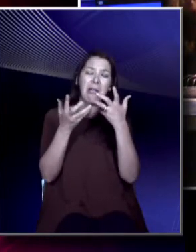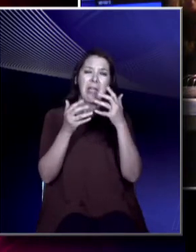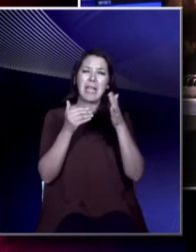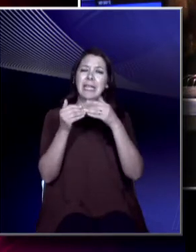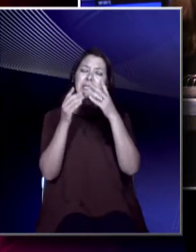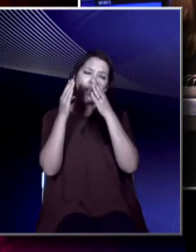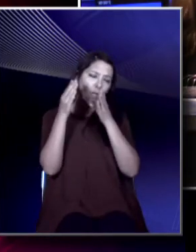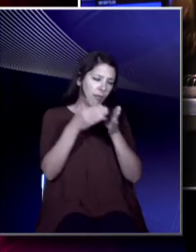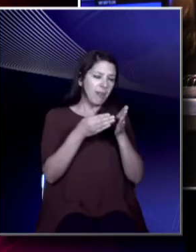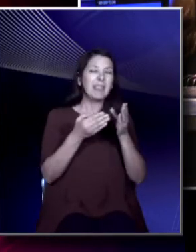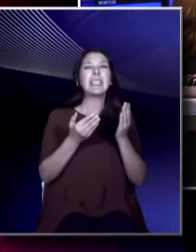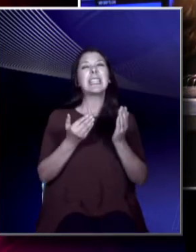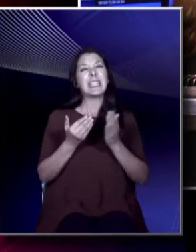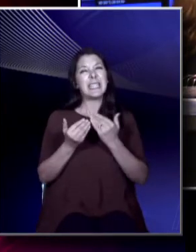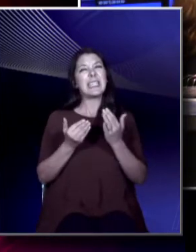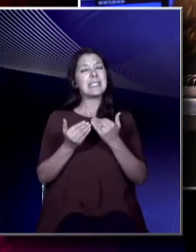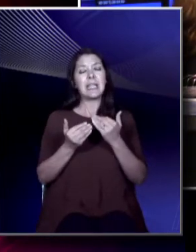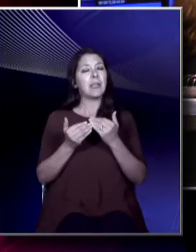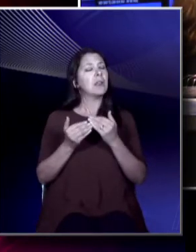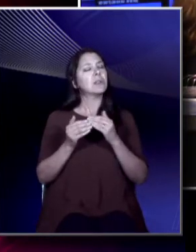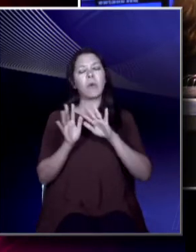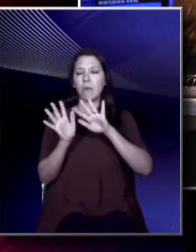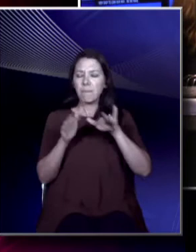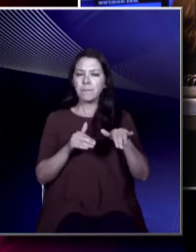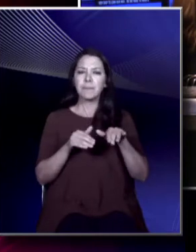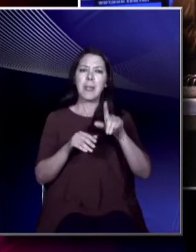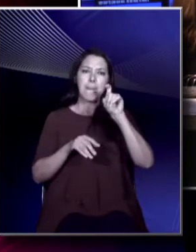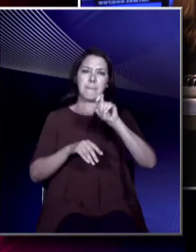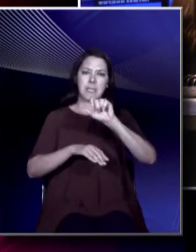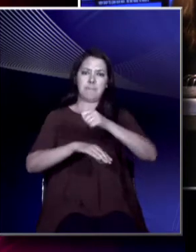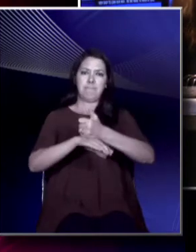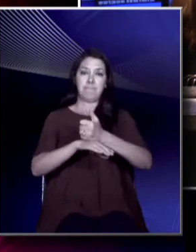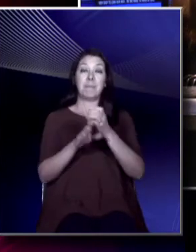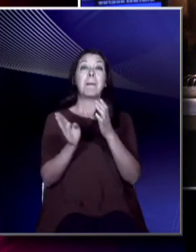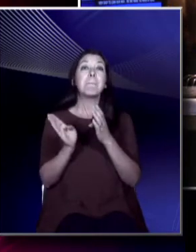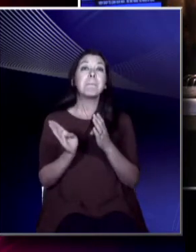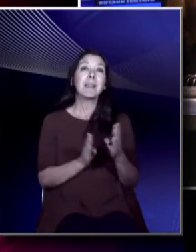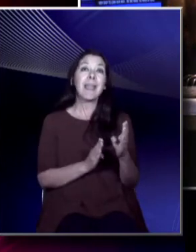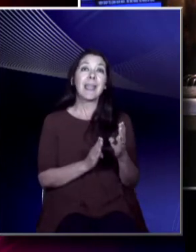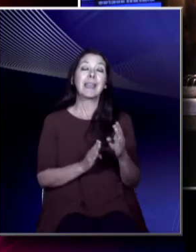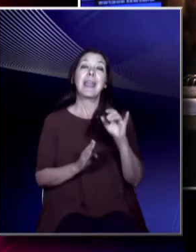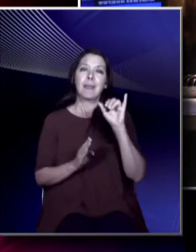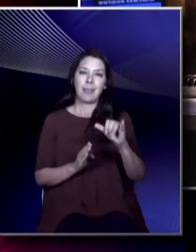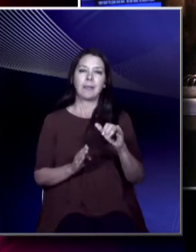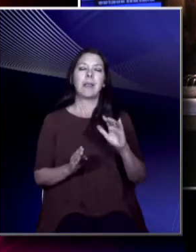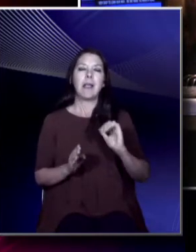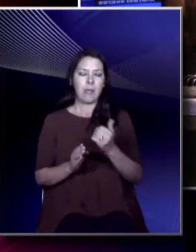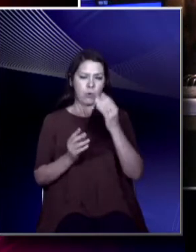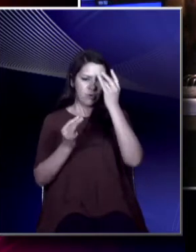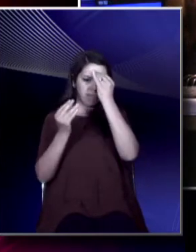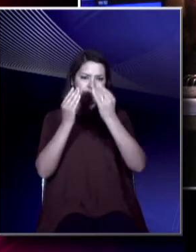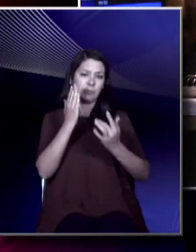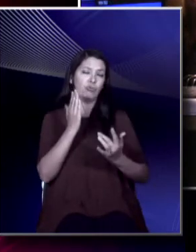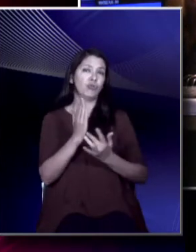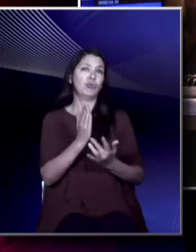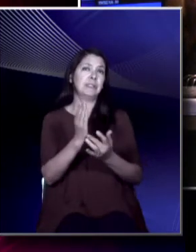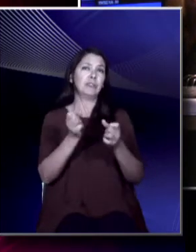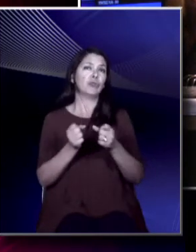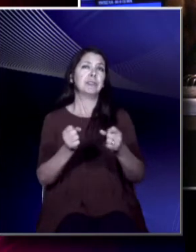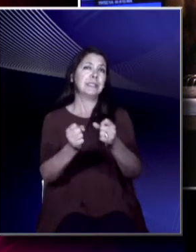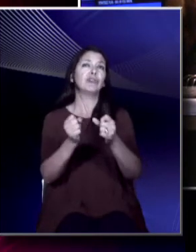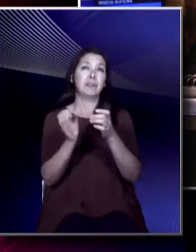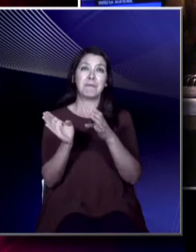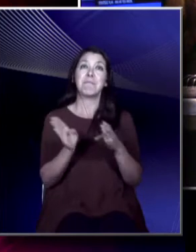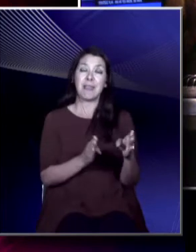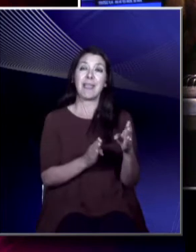way. So we have to have a plan, these strategic plans. And as you know, we